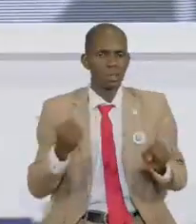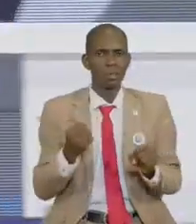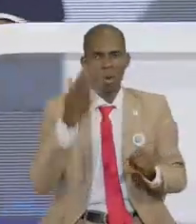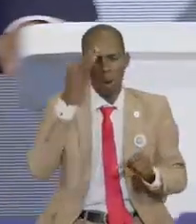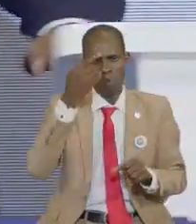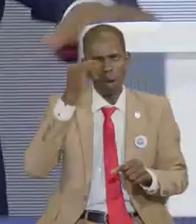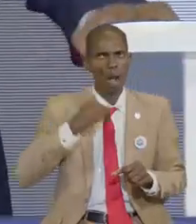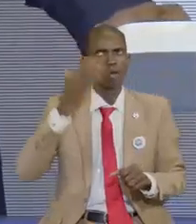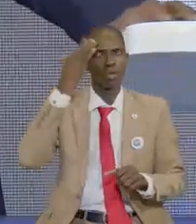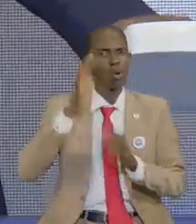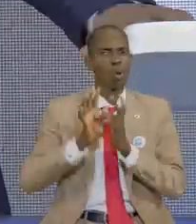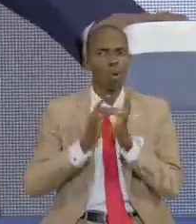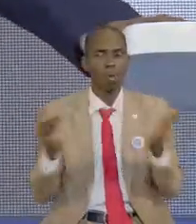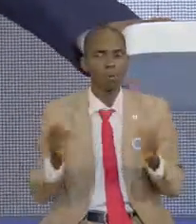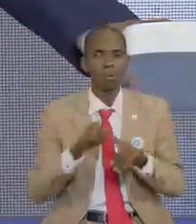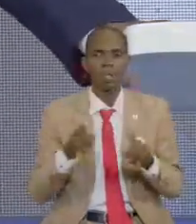doesn't come from the heart.